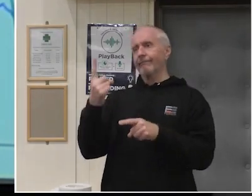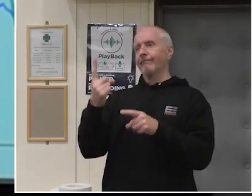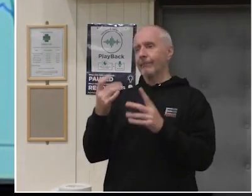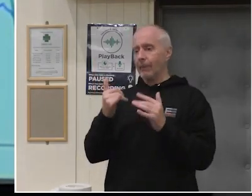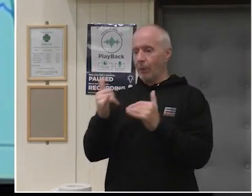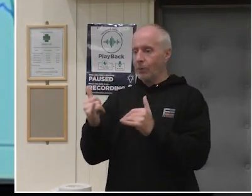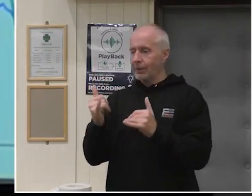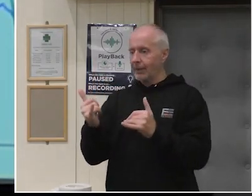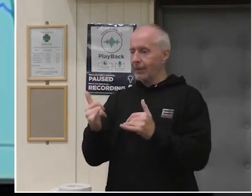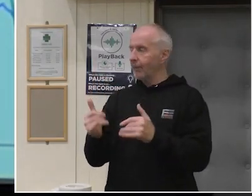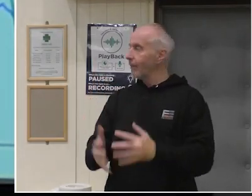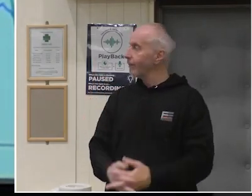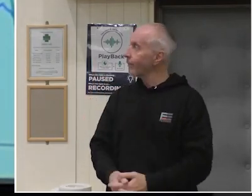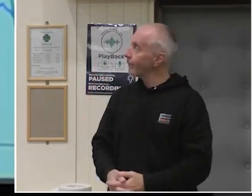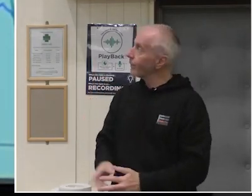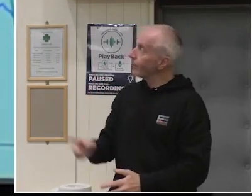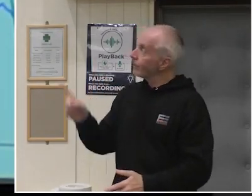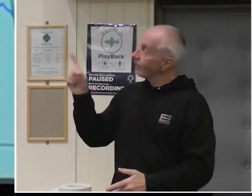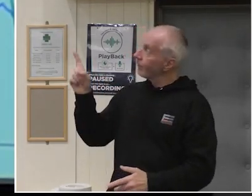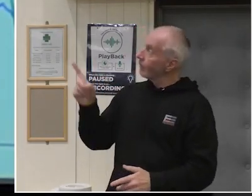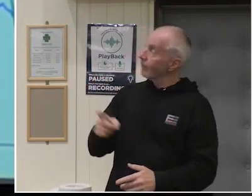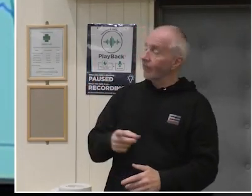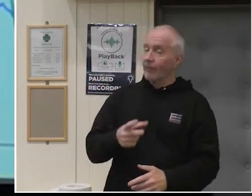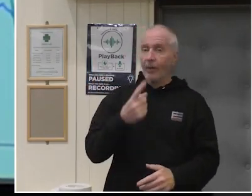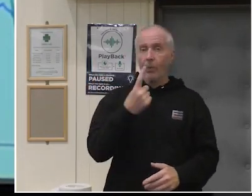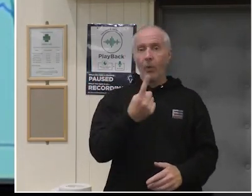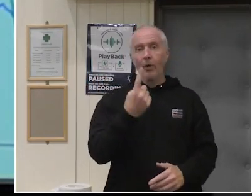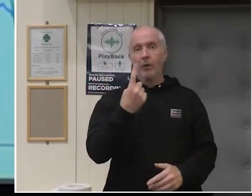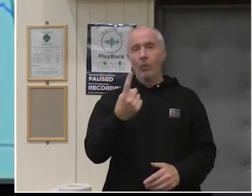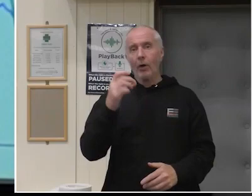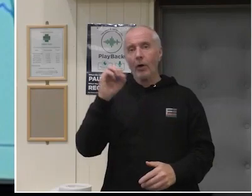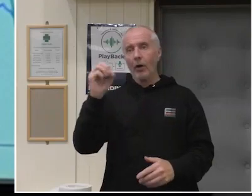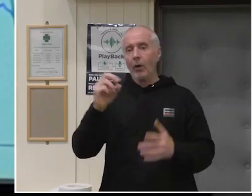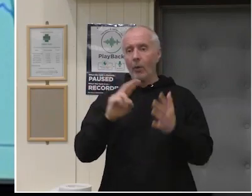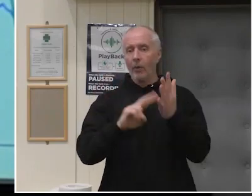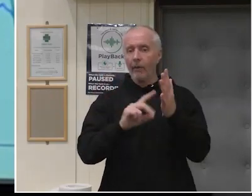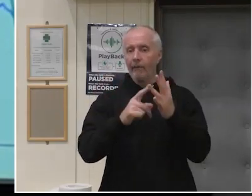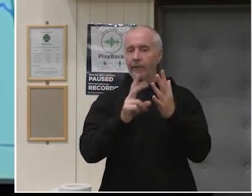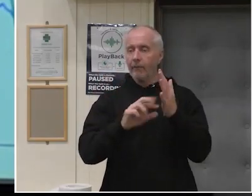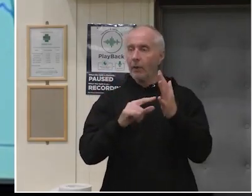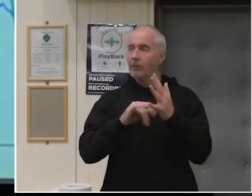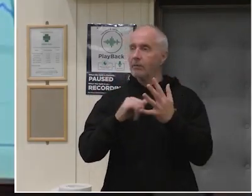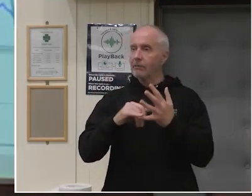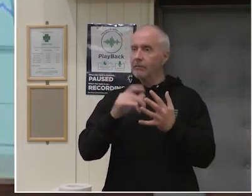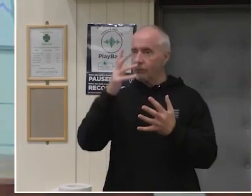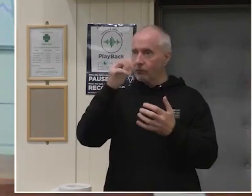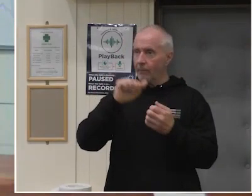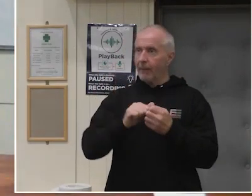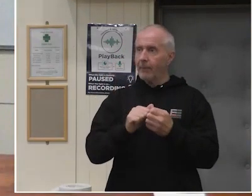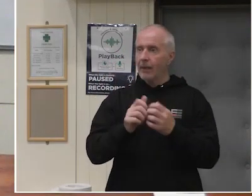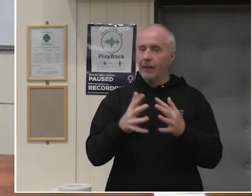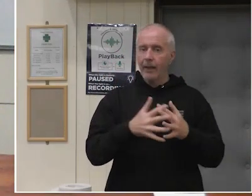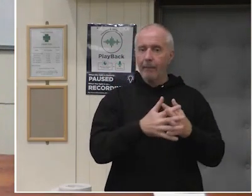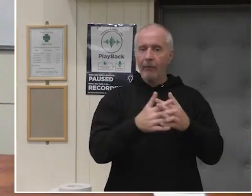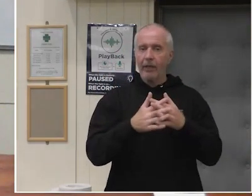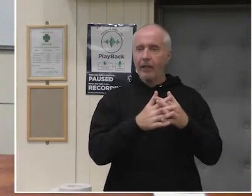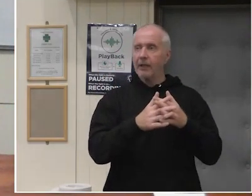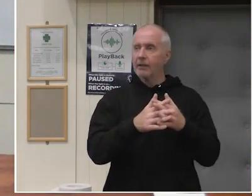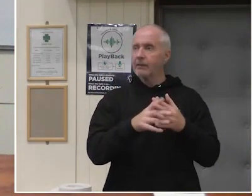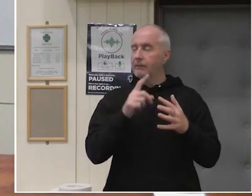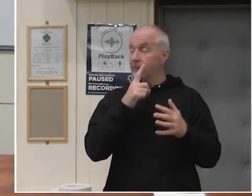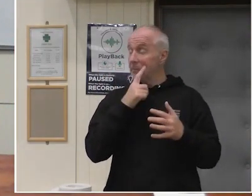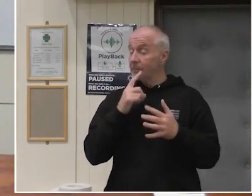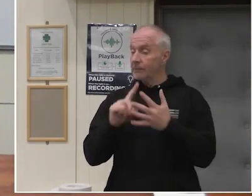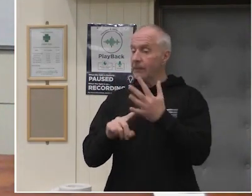You might notice that says 110 volts. Yep, whenever you take anything over to the States, you aren't going to find any equipment in the lab that you